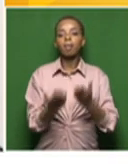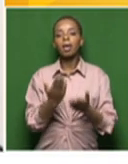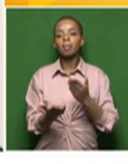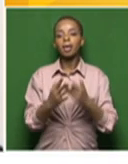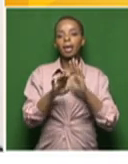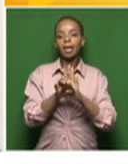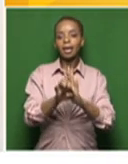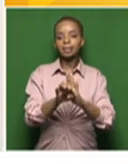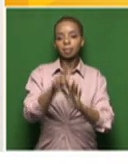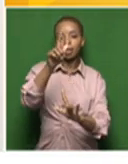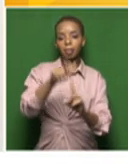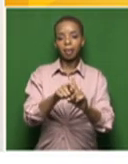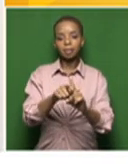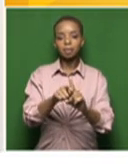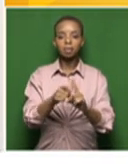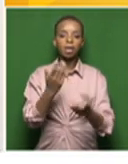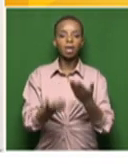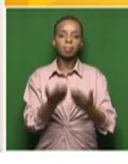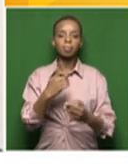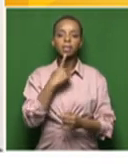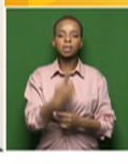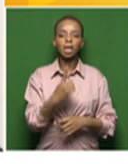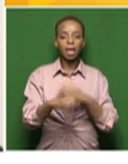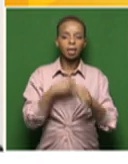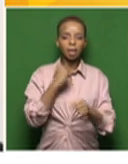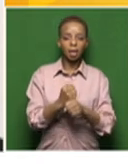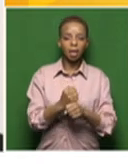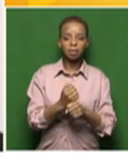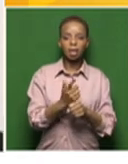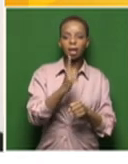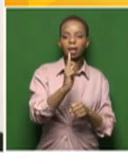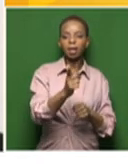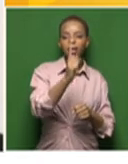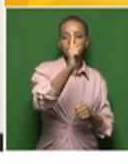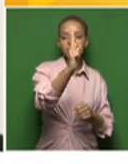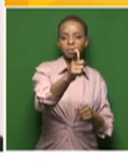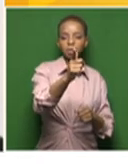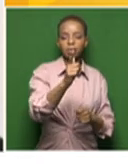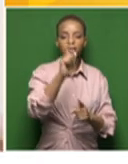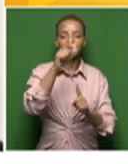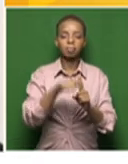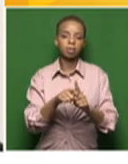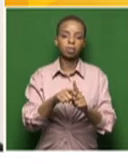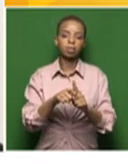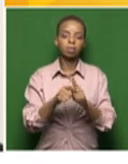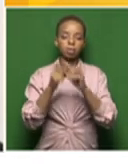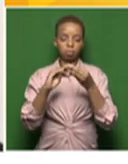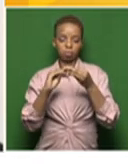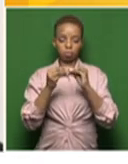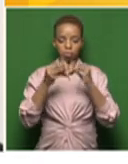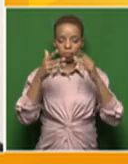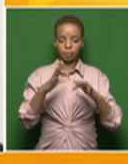been abducted and it's been like maybe a couple of years later since they've been found, there's no photograph of